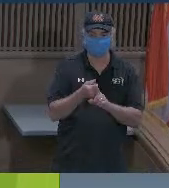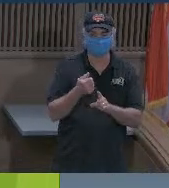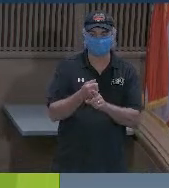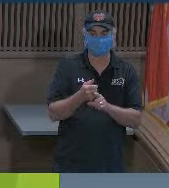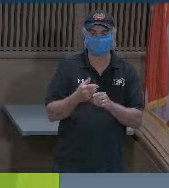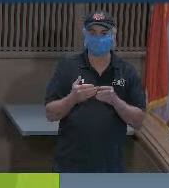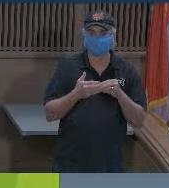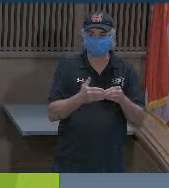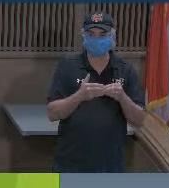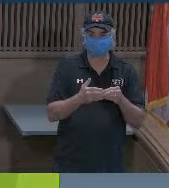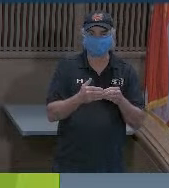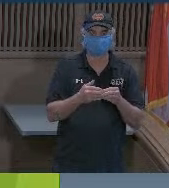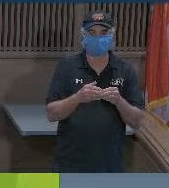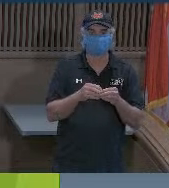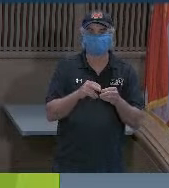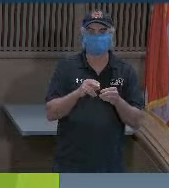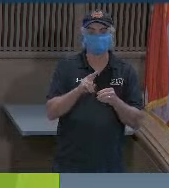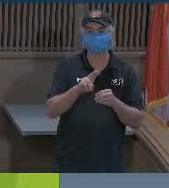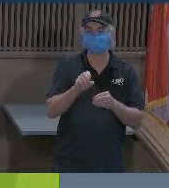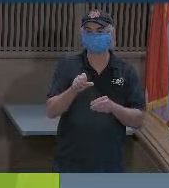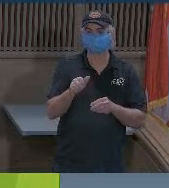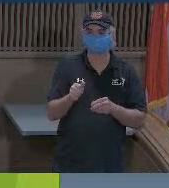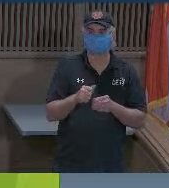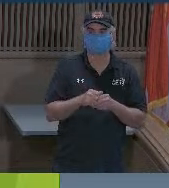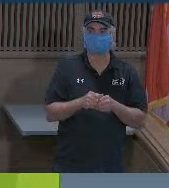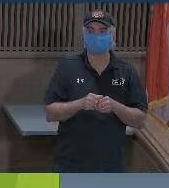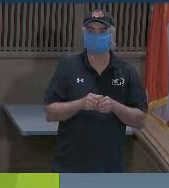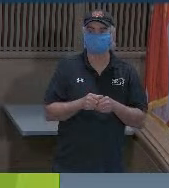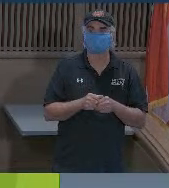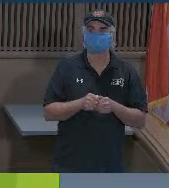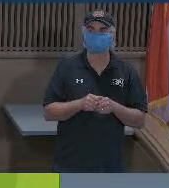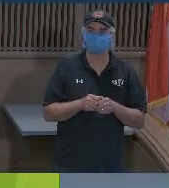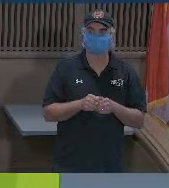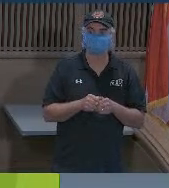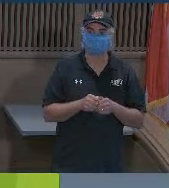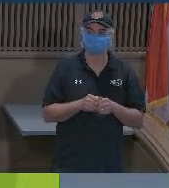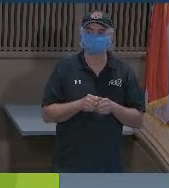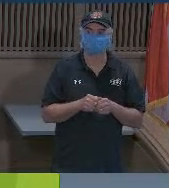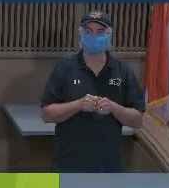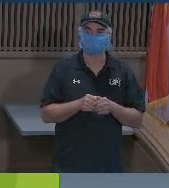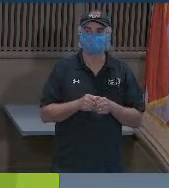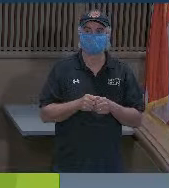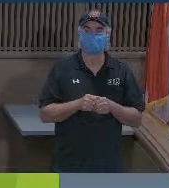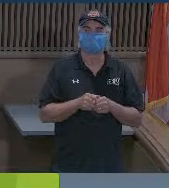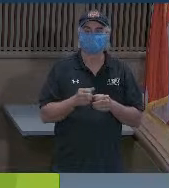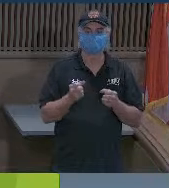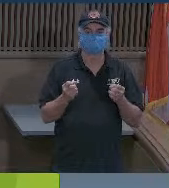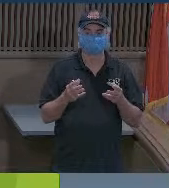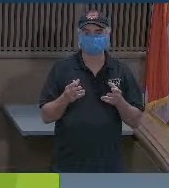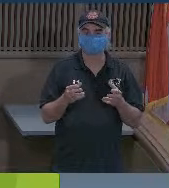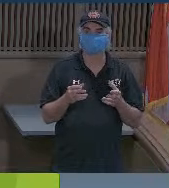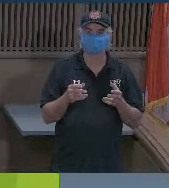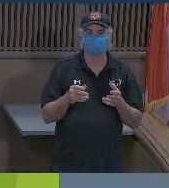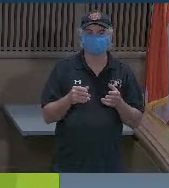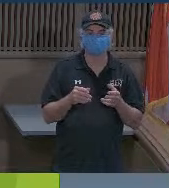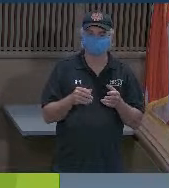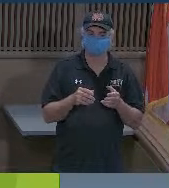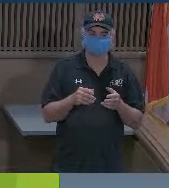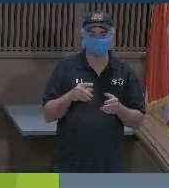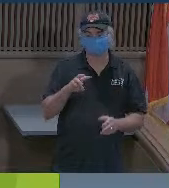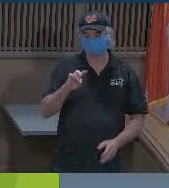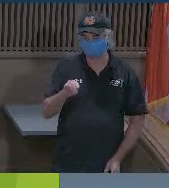New Mexico is the one state that sort of surprised on there. It is number 9. The lowest states with